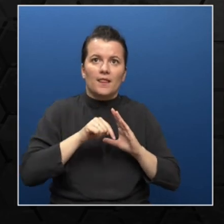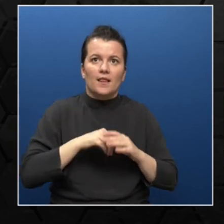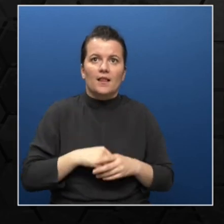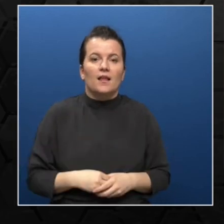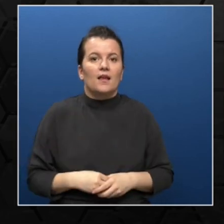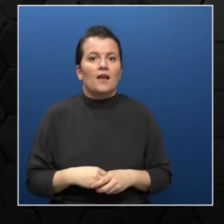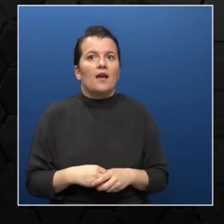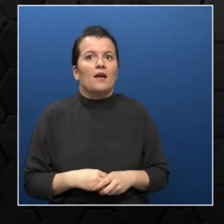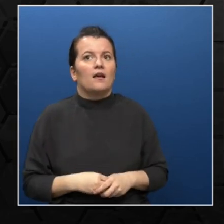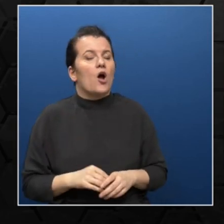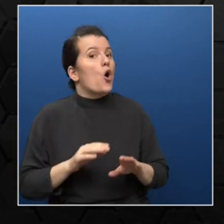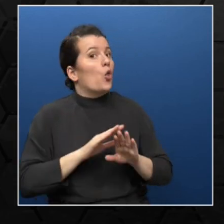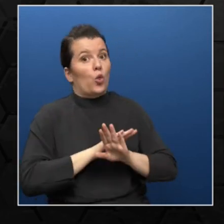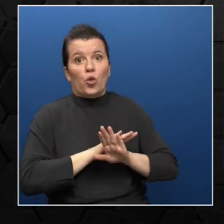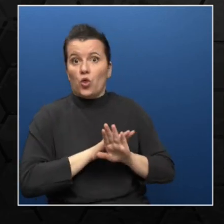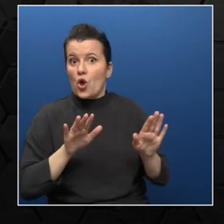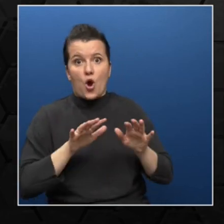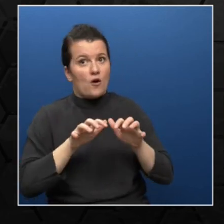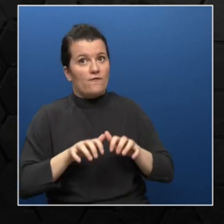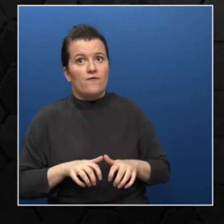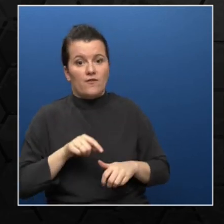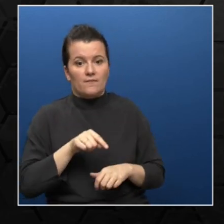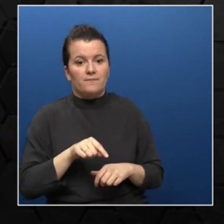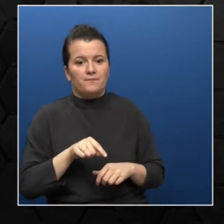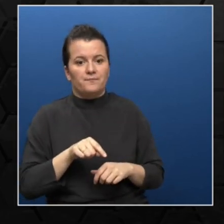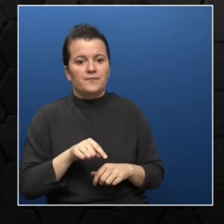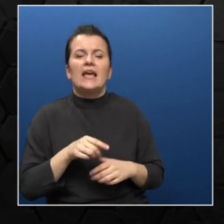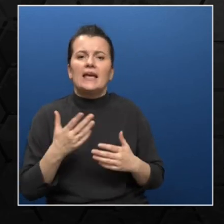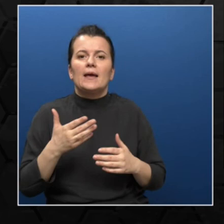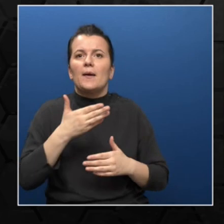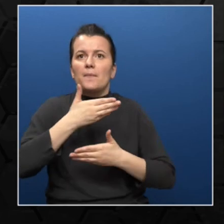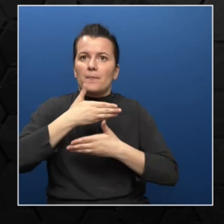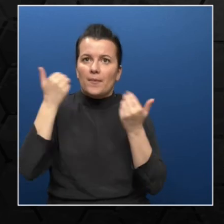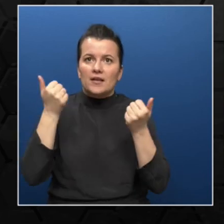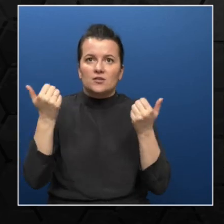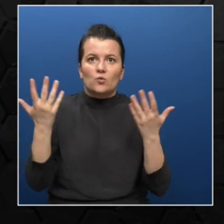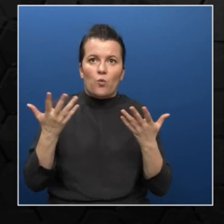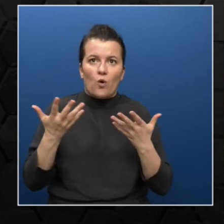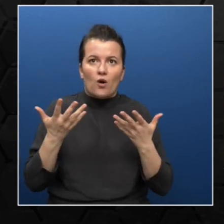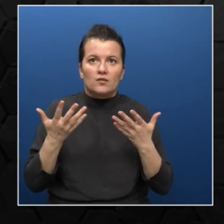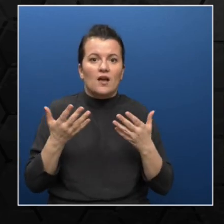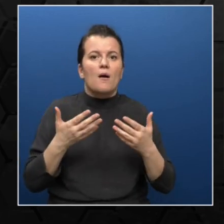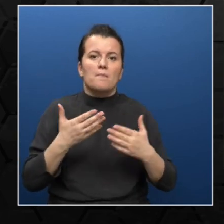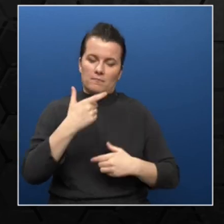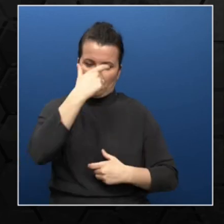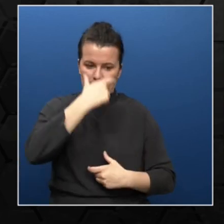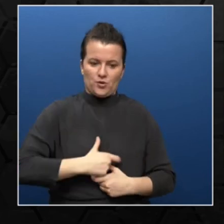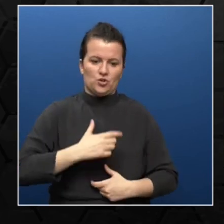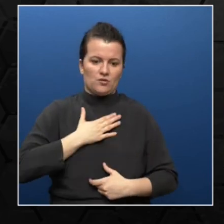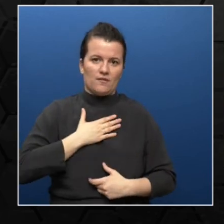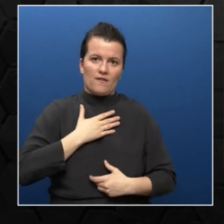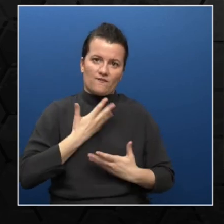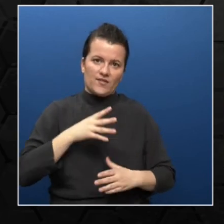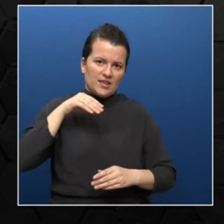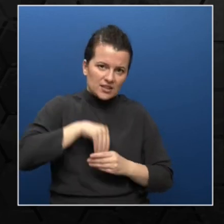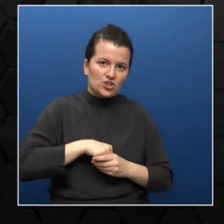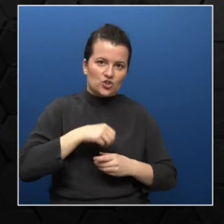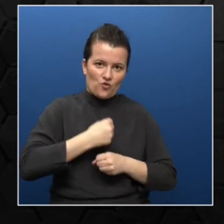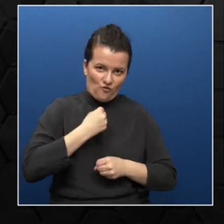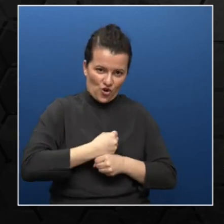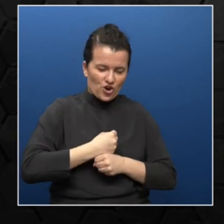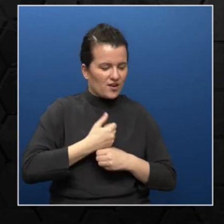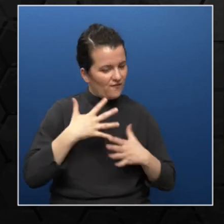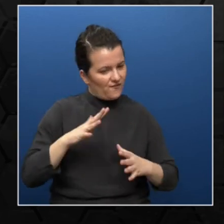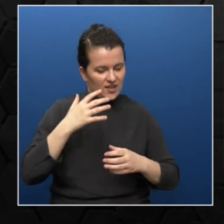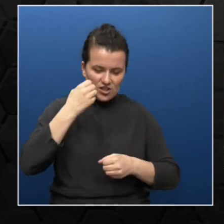Syed, is ideally what you should have is something that you've worked on personally that's in that related field, so you can kind